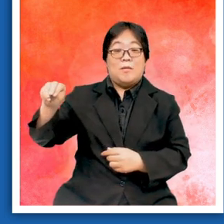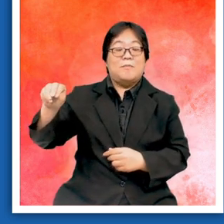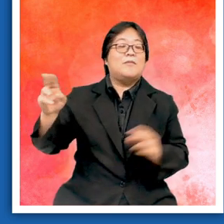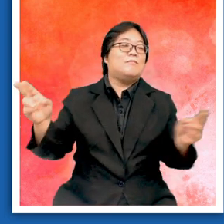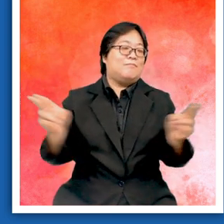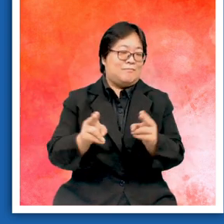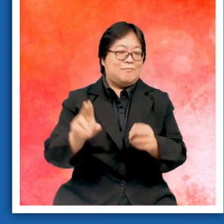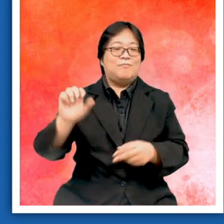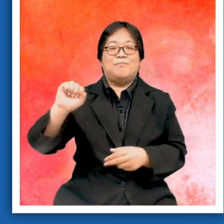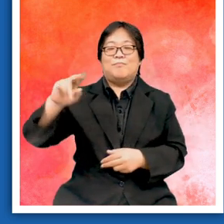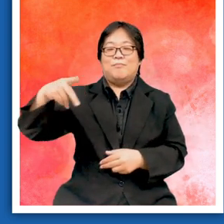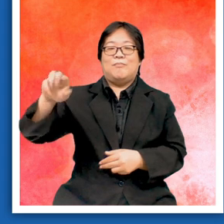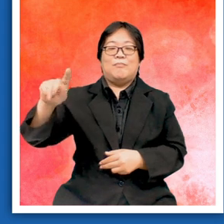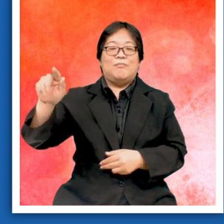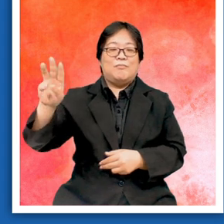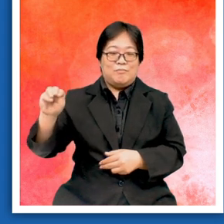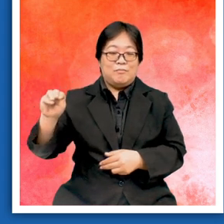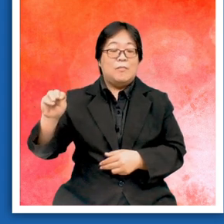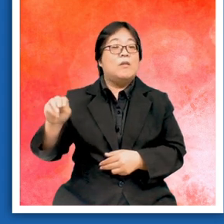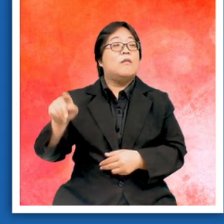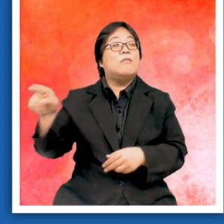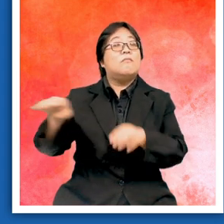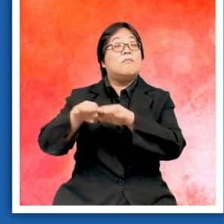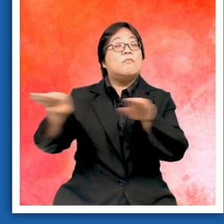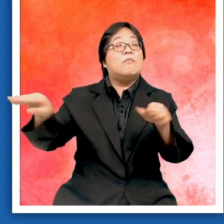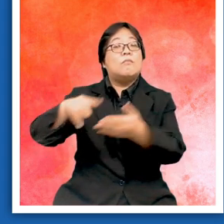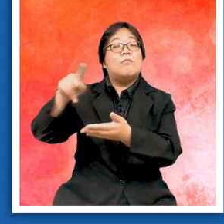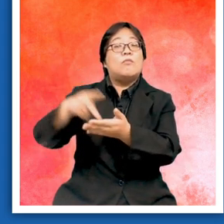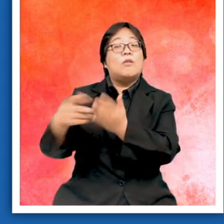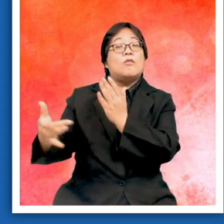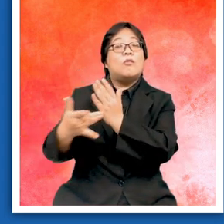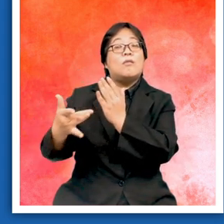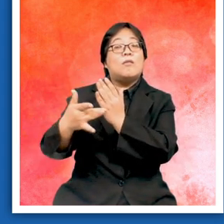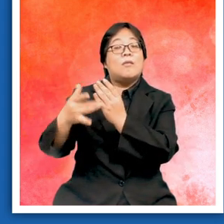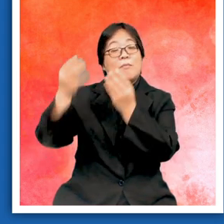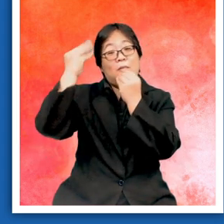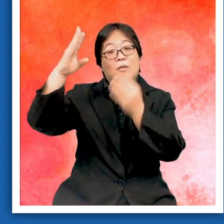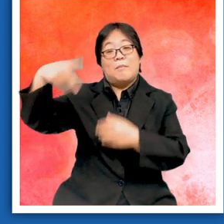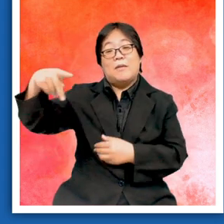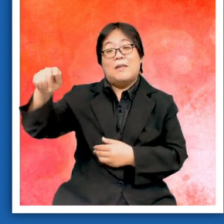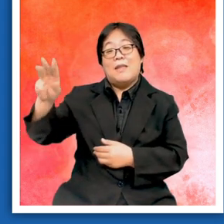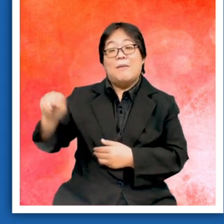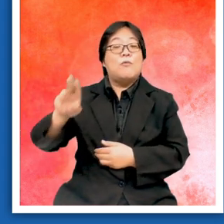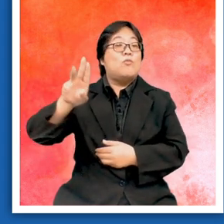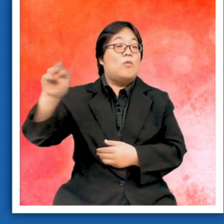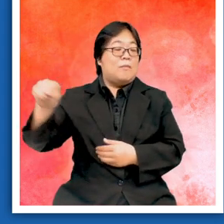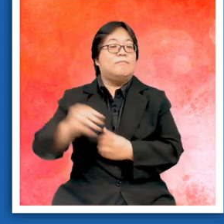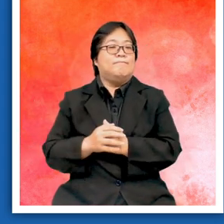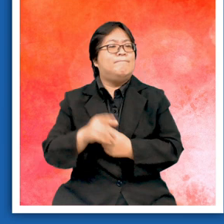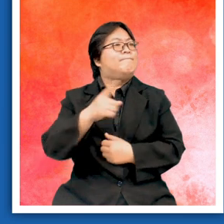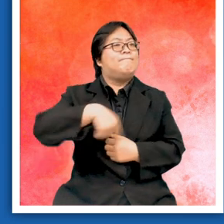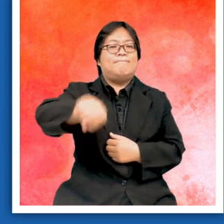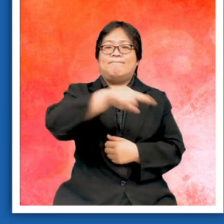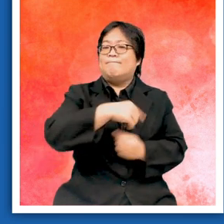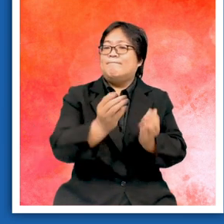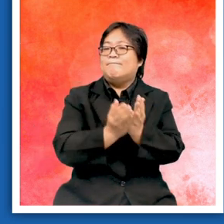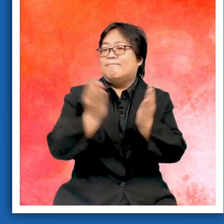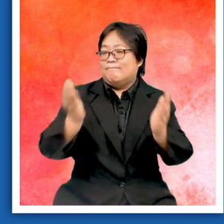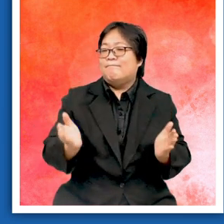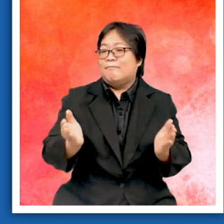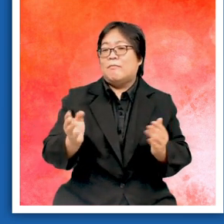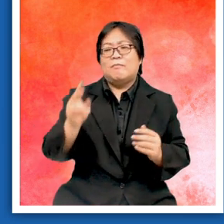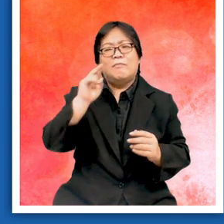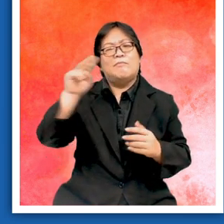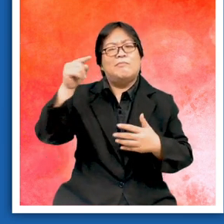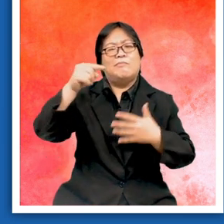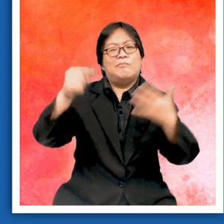short, Spectrum. The platform is maintained by Pusat Teknologi Maklumat UM, PTM. As a student, in this platform, you will